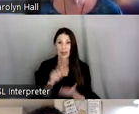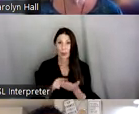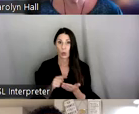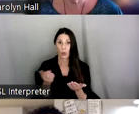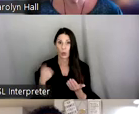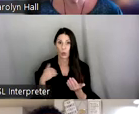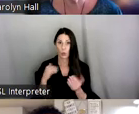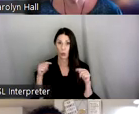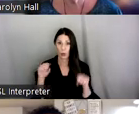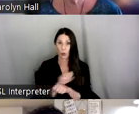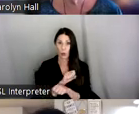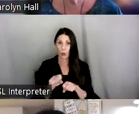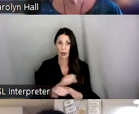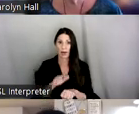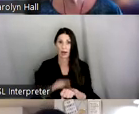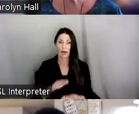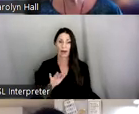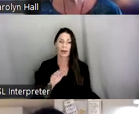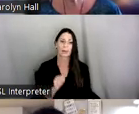is